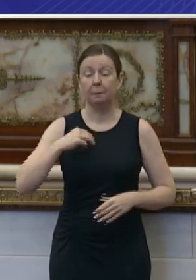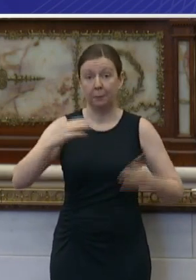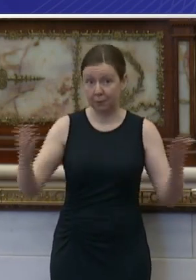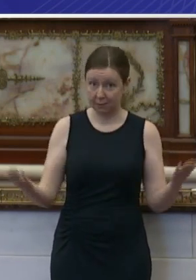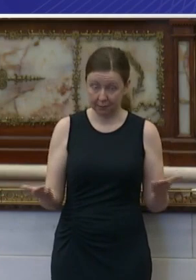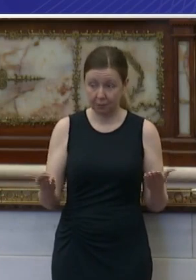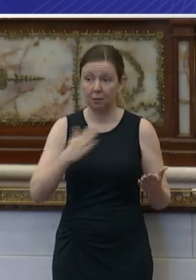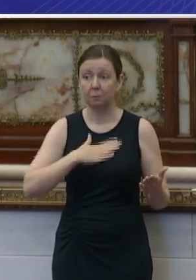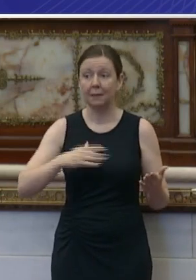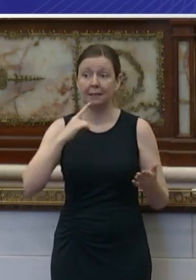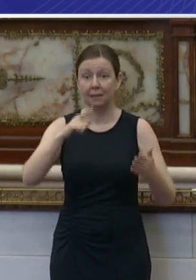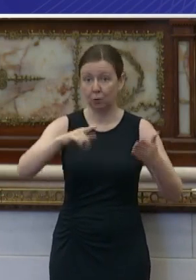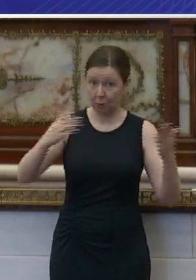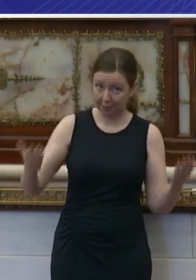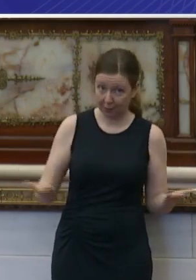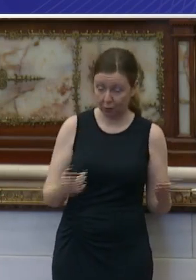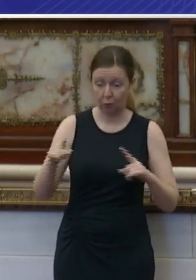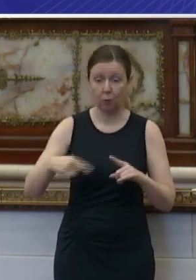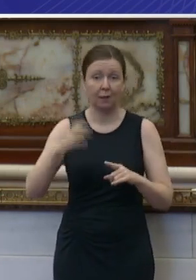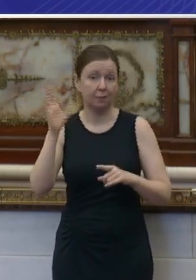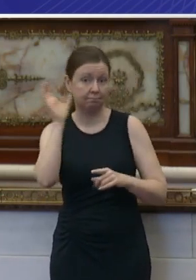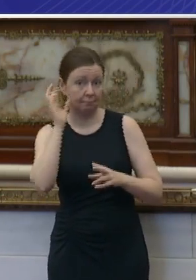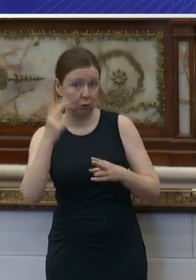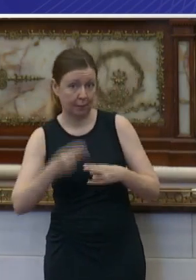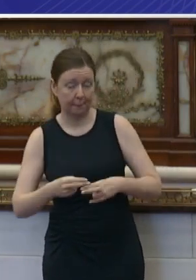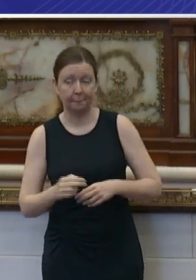will please indicate that you are present when your name is called.